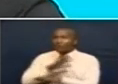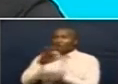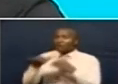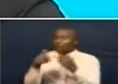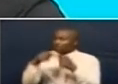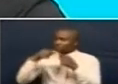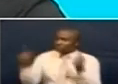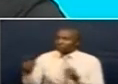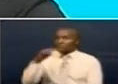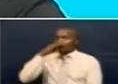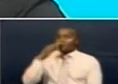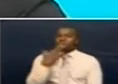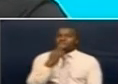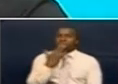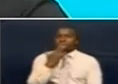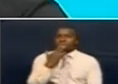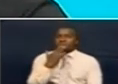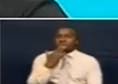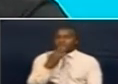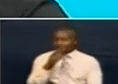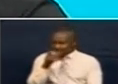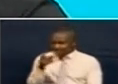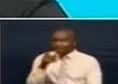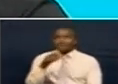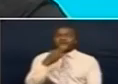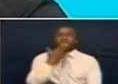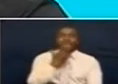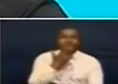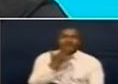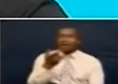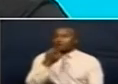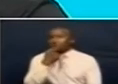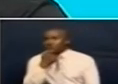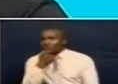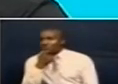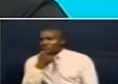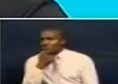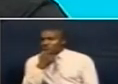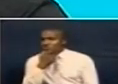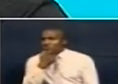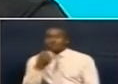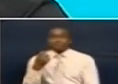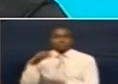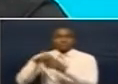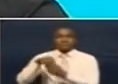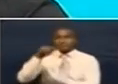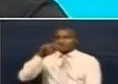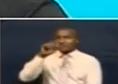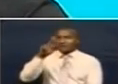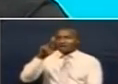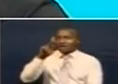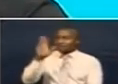Musalia, it was not a Luhya or a Luo on the NARC presidential ticket. It